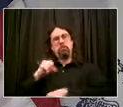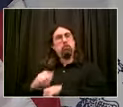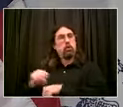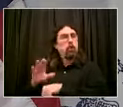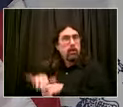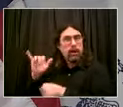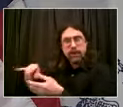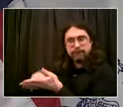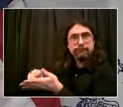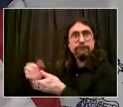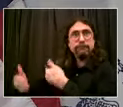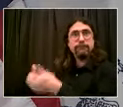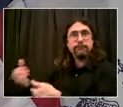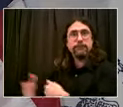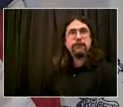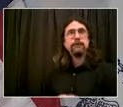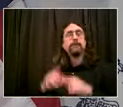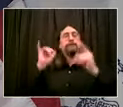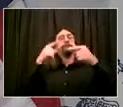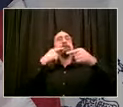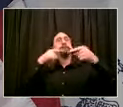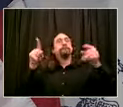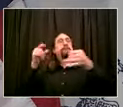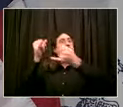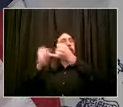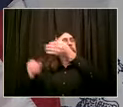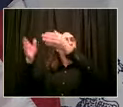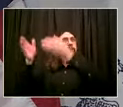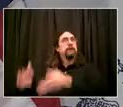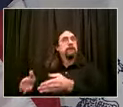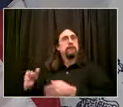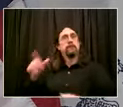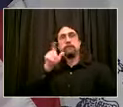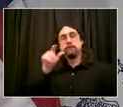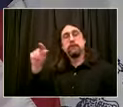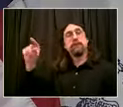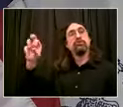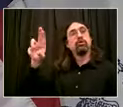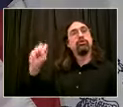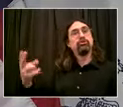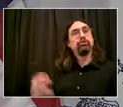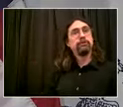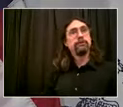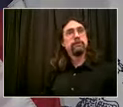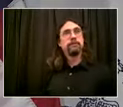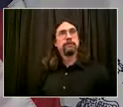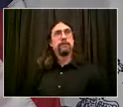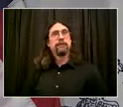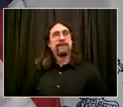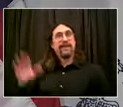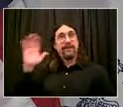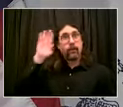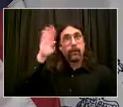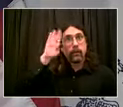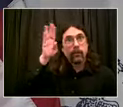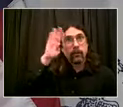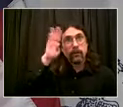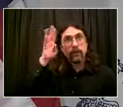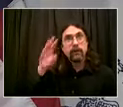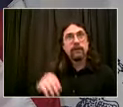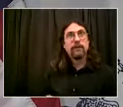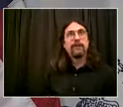know, you're the number 8 hitter, Gersh. Come on, it's a role of great honor. I know that everybody hangs up, but I